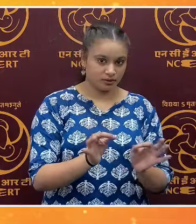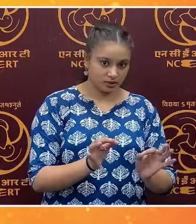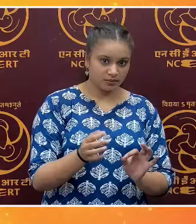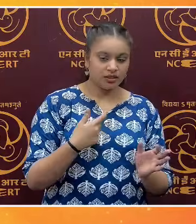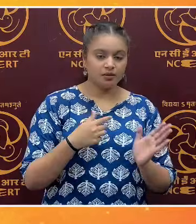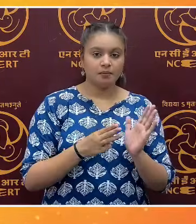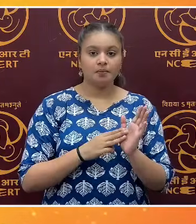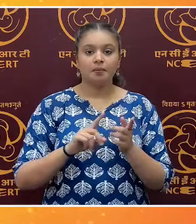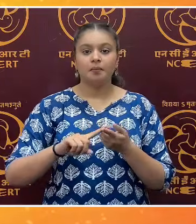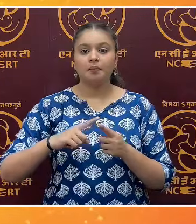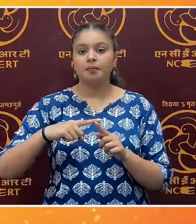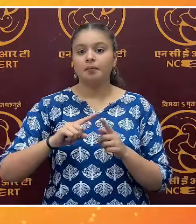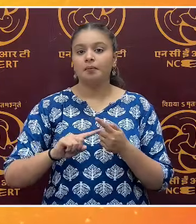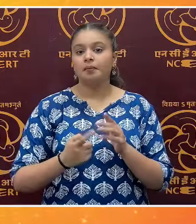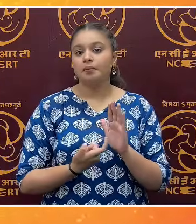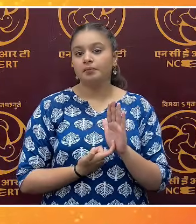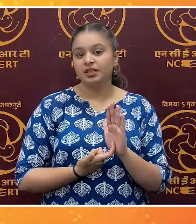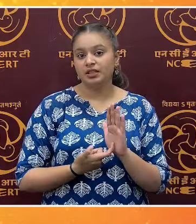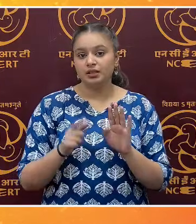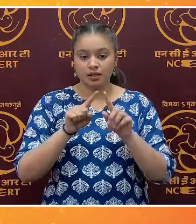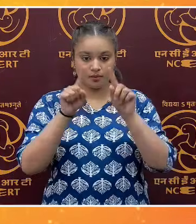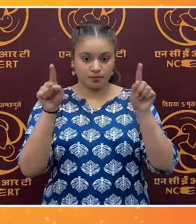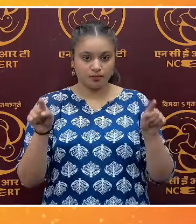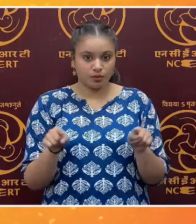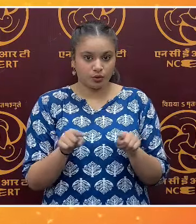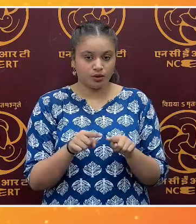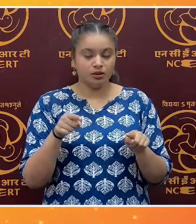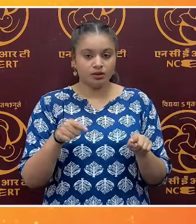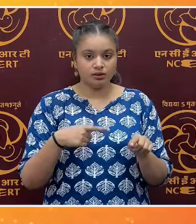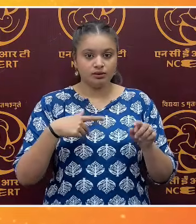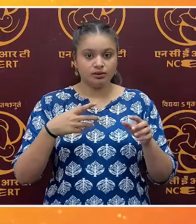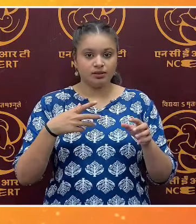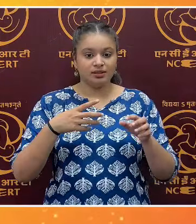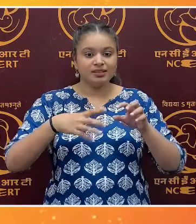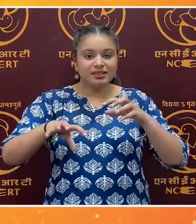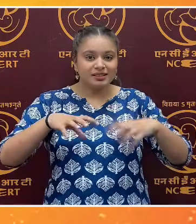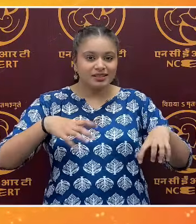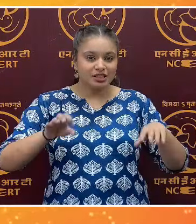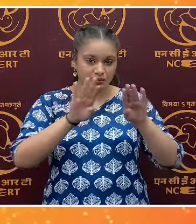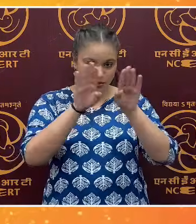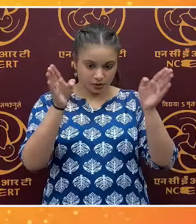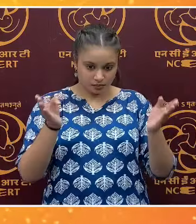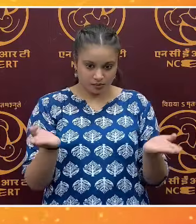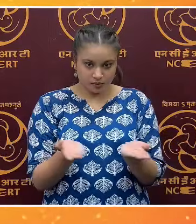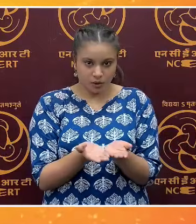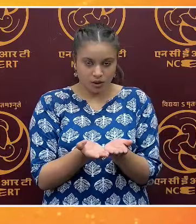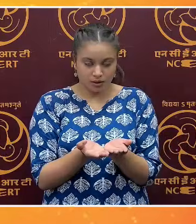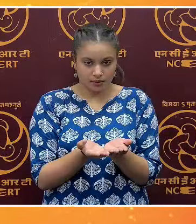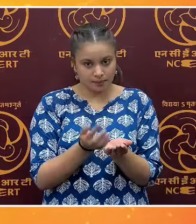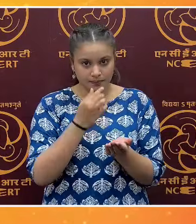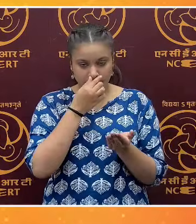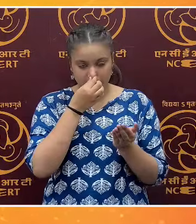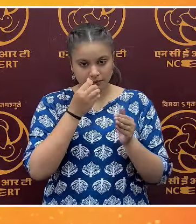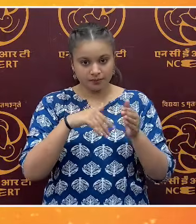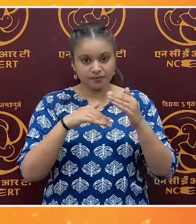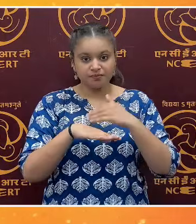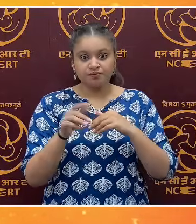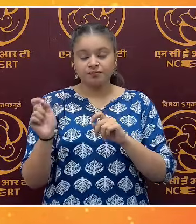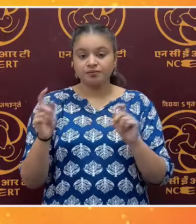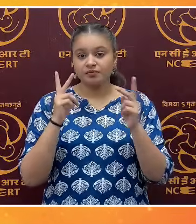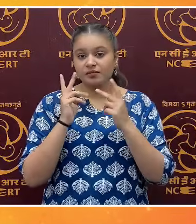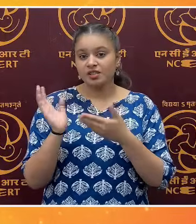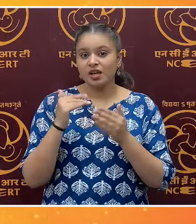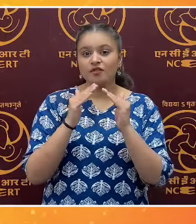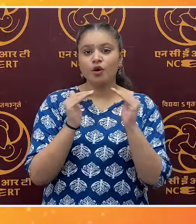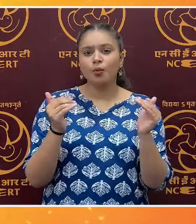board as it is. The image is here. See, this is the distribution box of this which we have seen at our